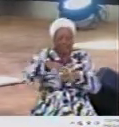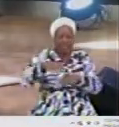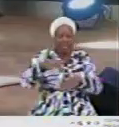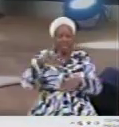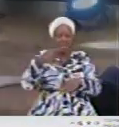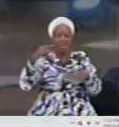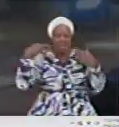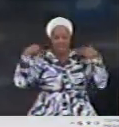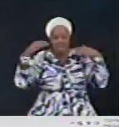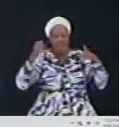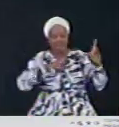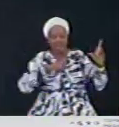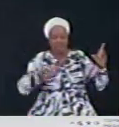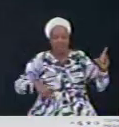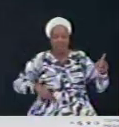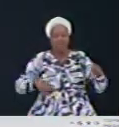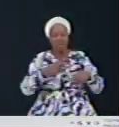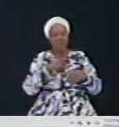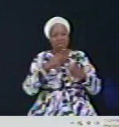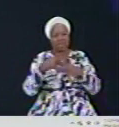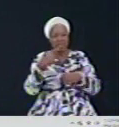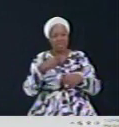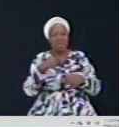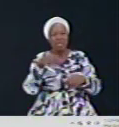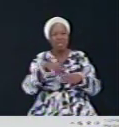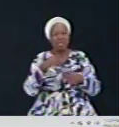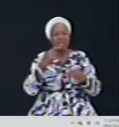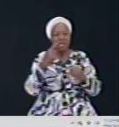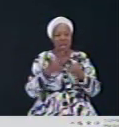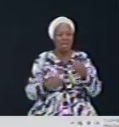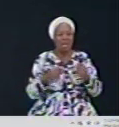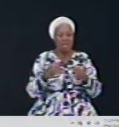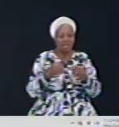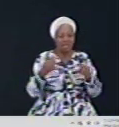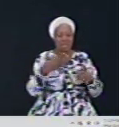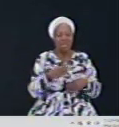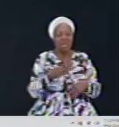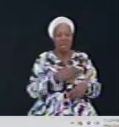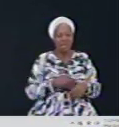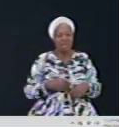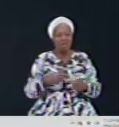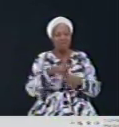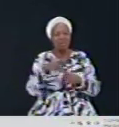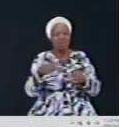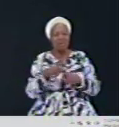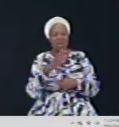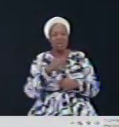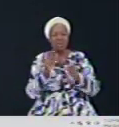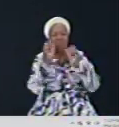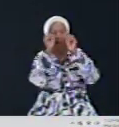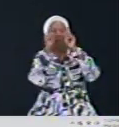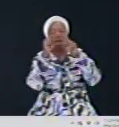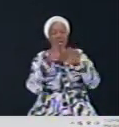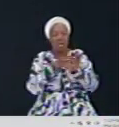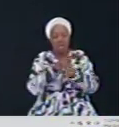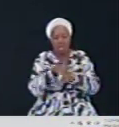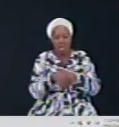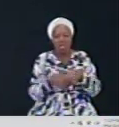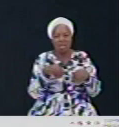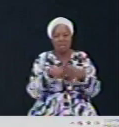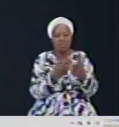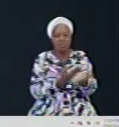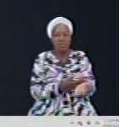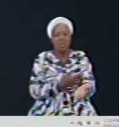angel of the Lord. And it says in the last line, and when they arose early in the